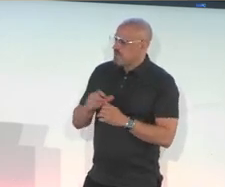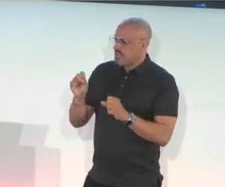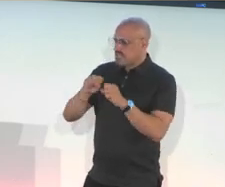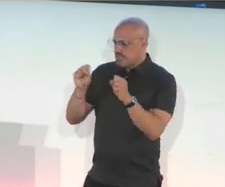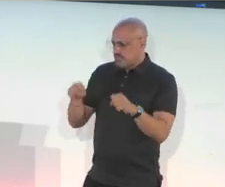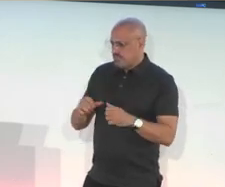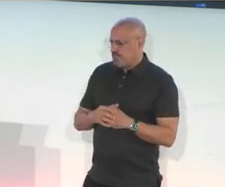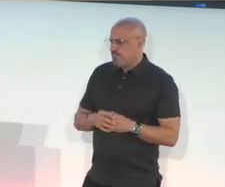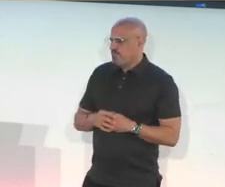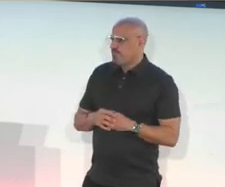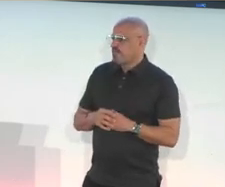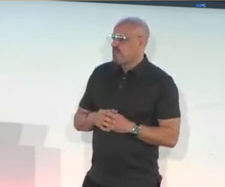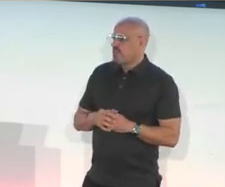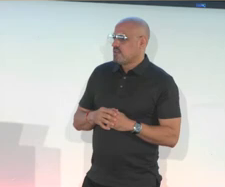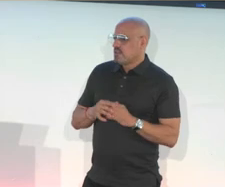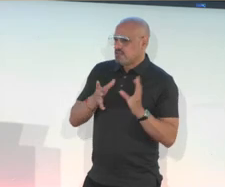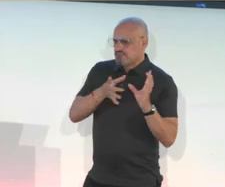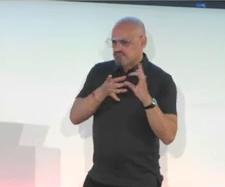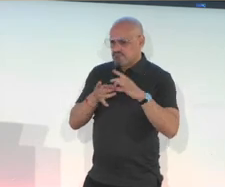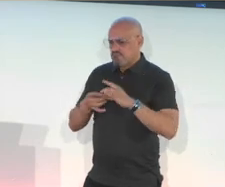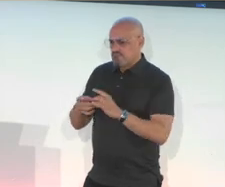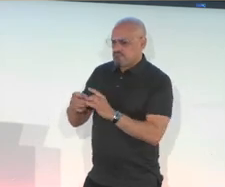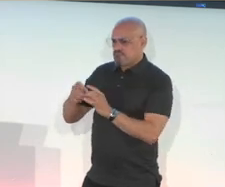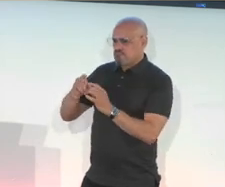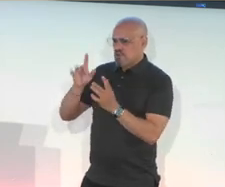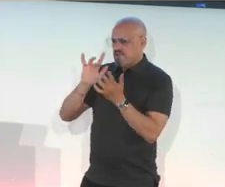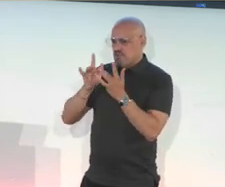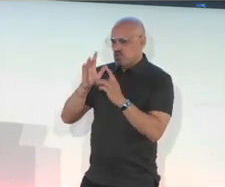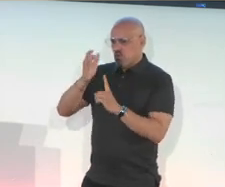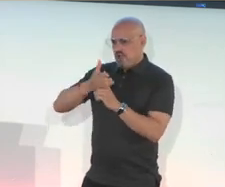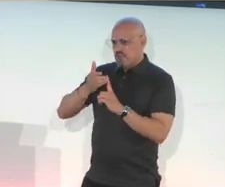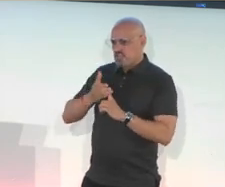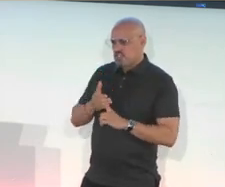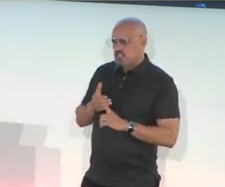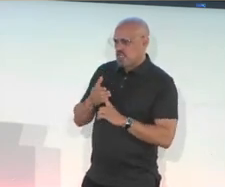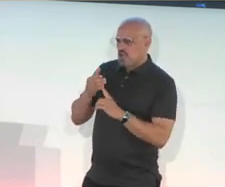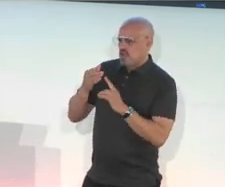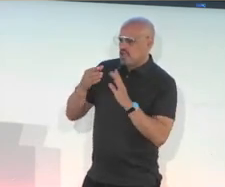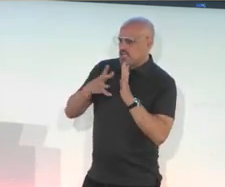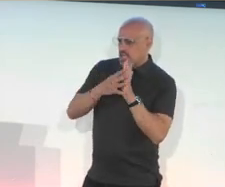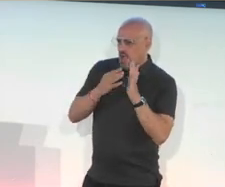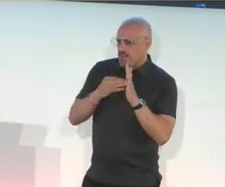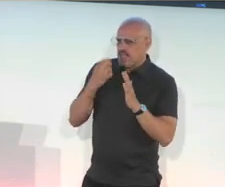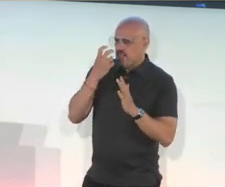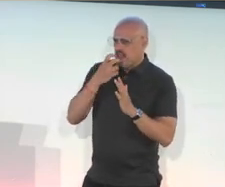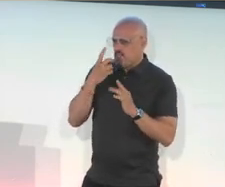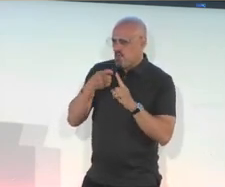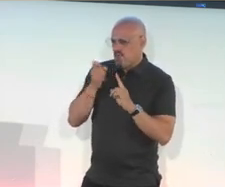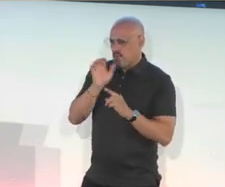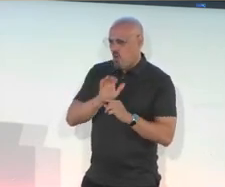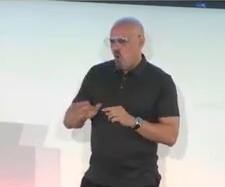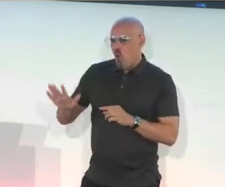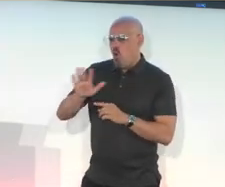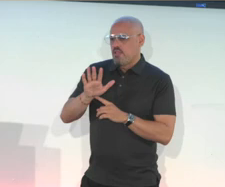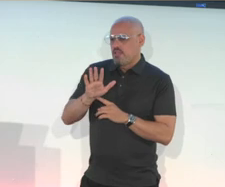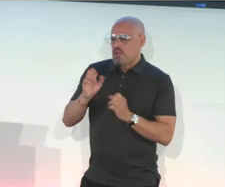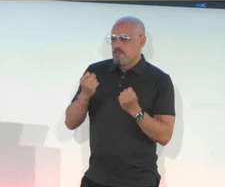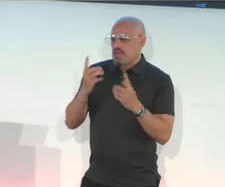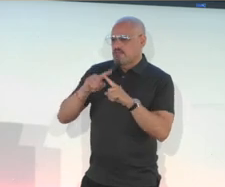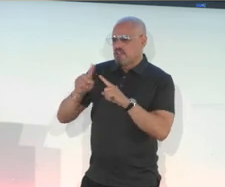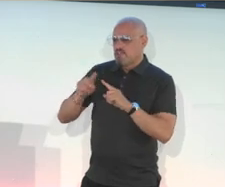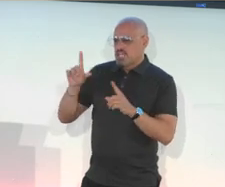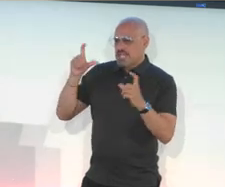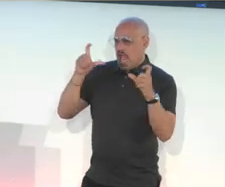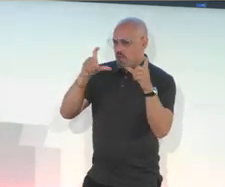system that is stitches together a virtual avatar that simulates lip movement from all of its many cameras.